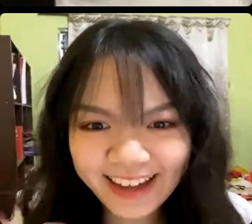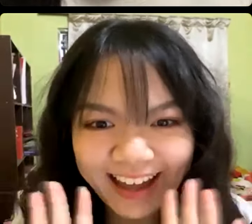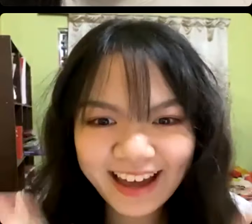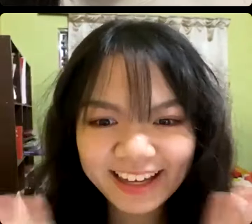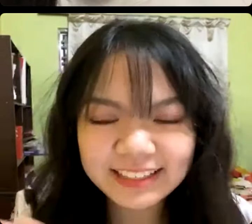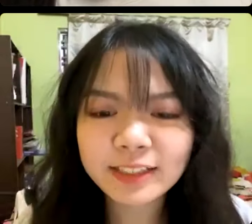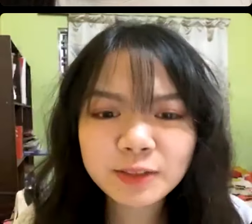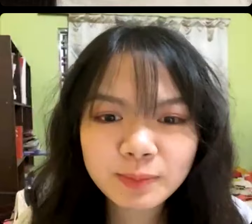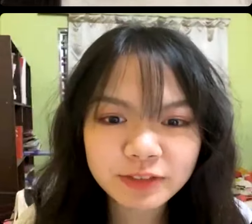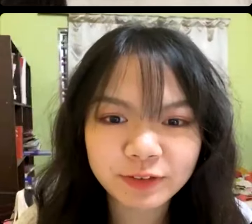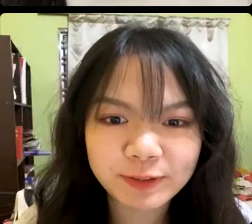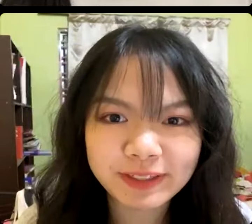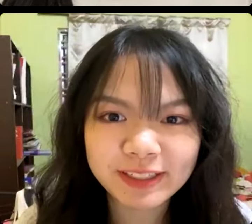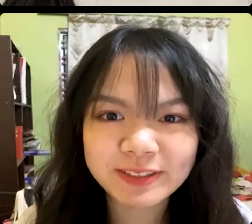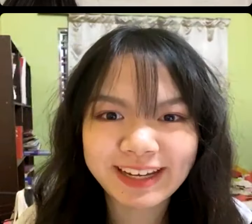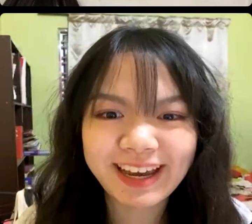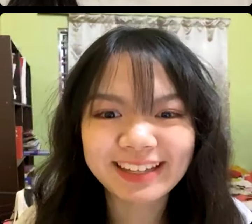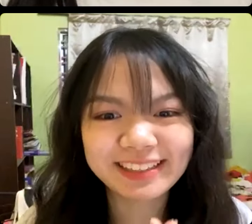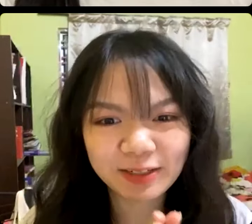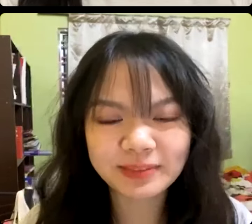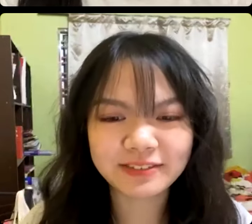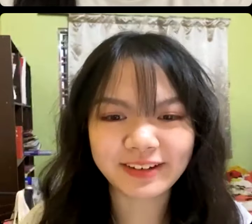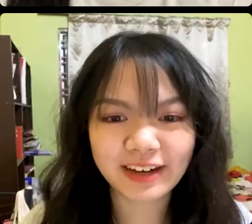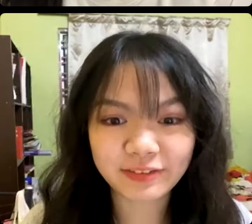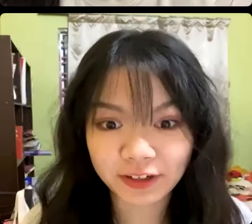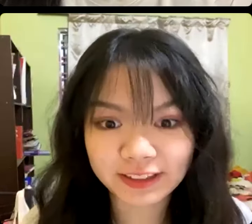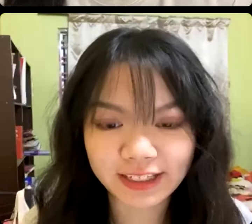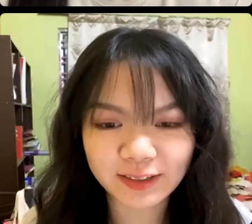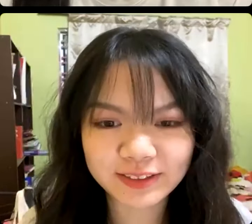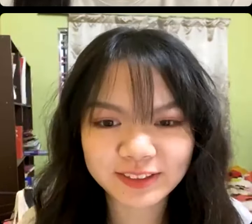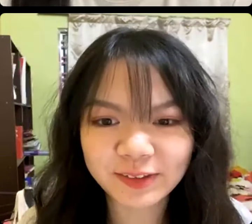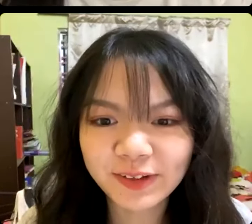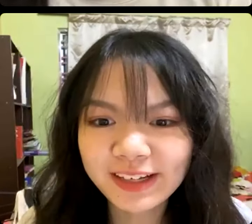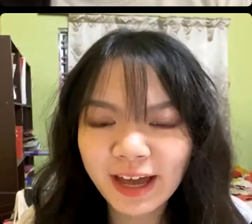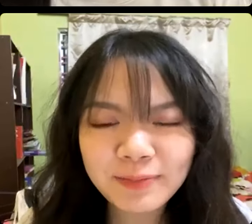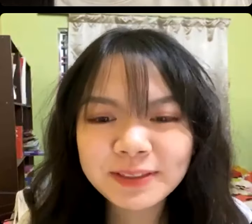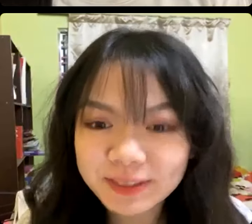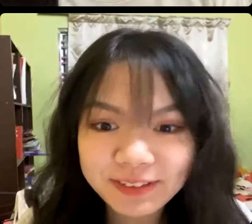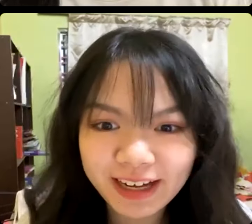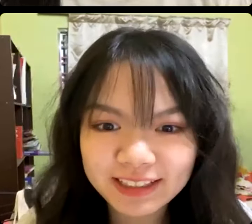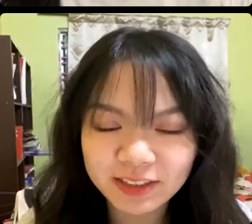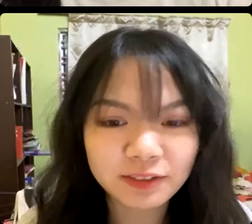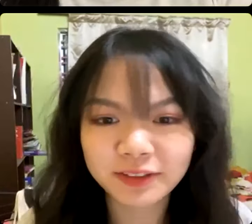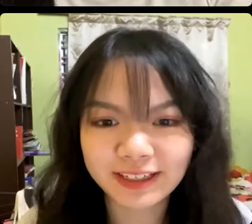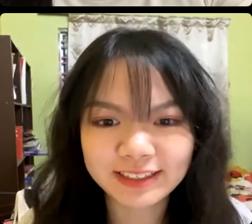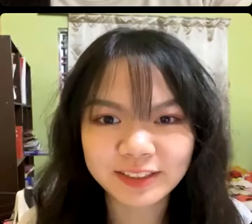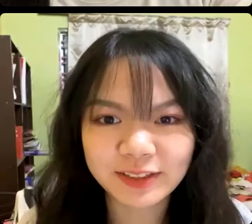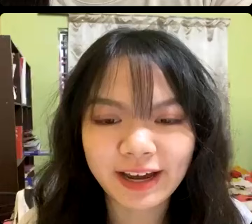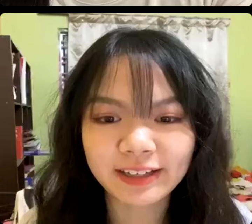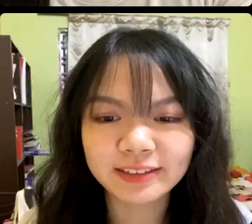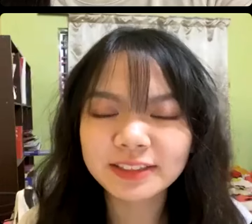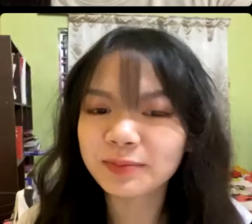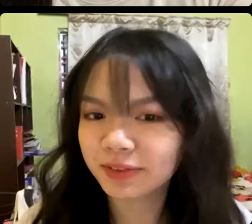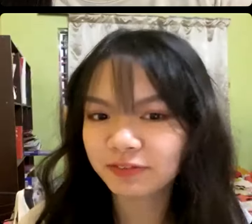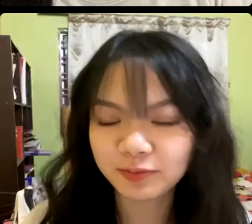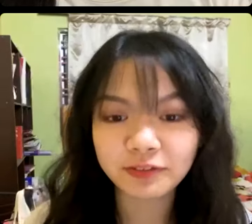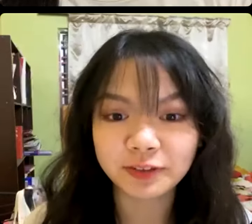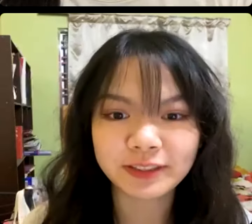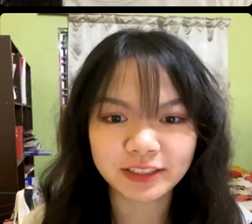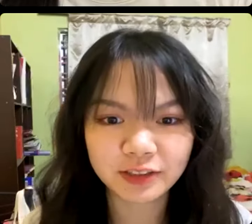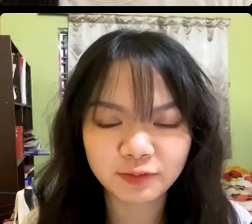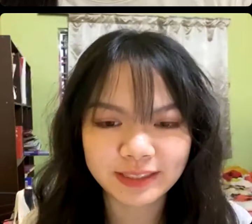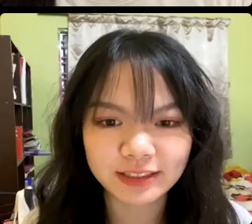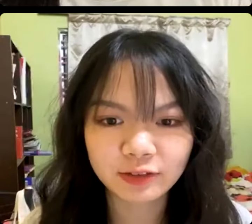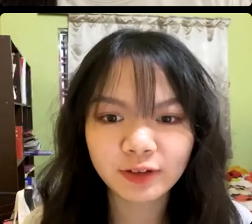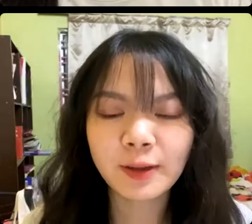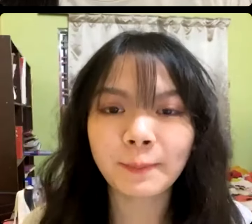Hi guys, thank you so much for tuning in today and thank you Ms. Elanka for calling out. So happy to see you guys, all of you guys here. And just a brief